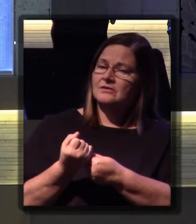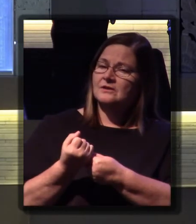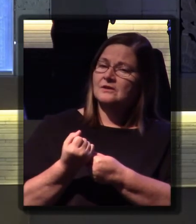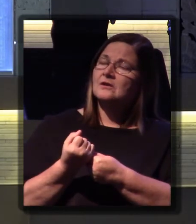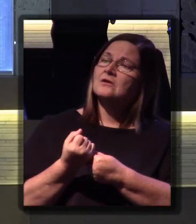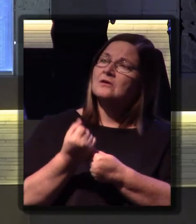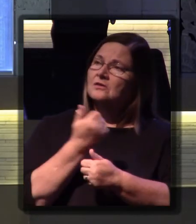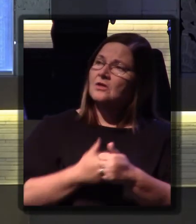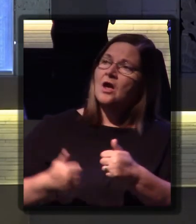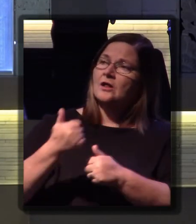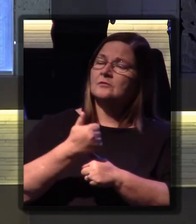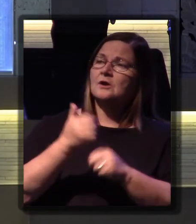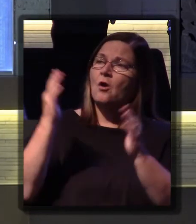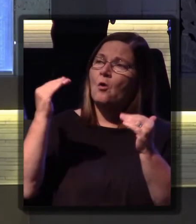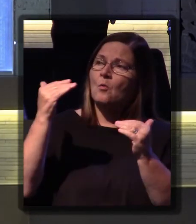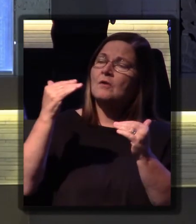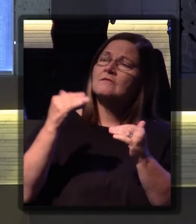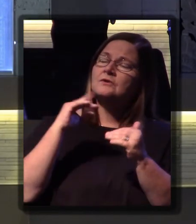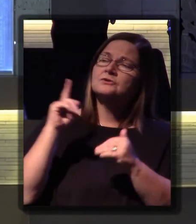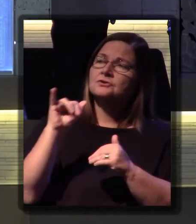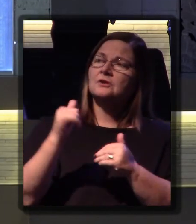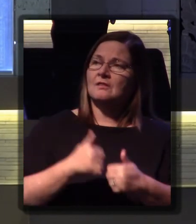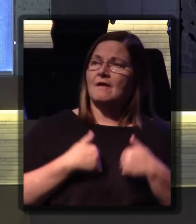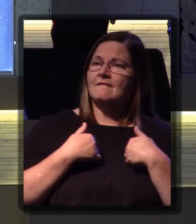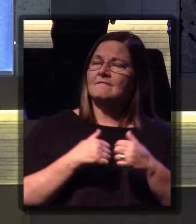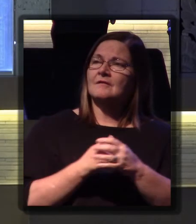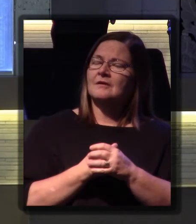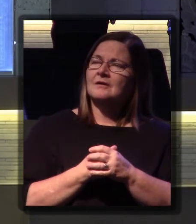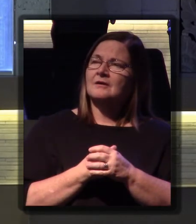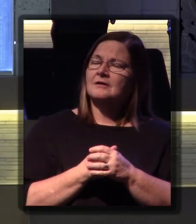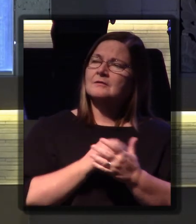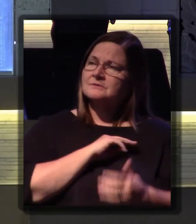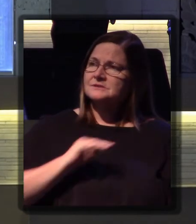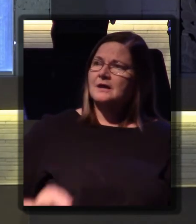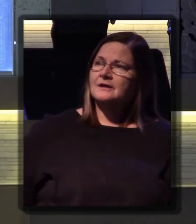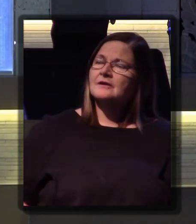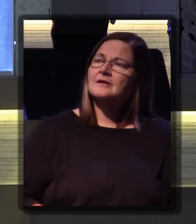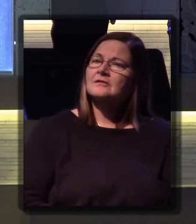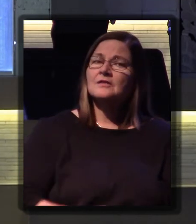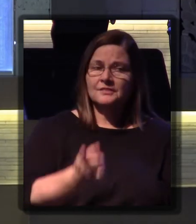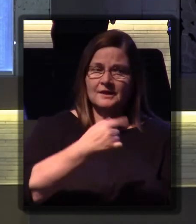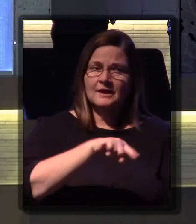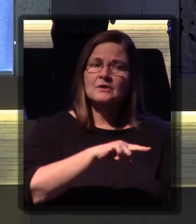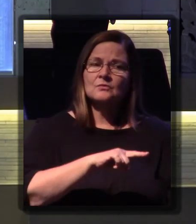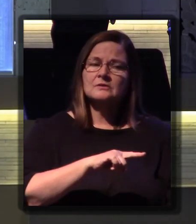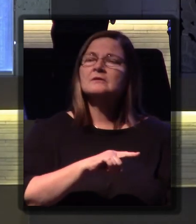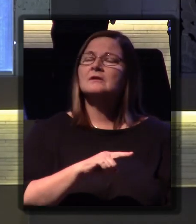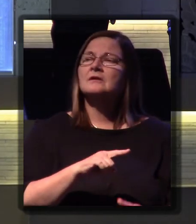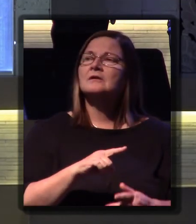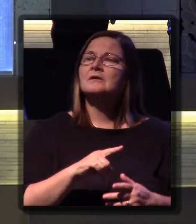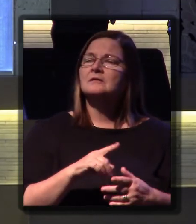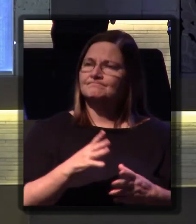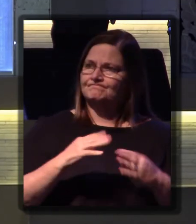that if anyone is here among us today who has not put their faith in the ultimate hope of eternal